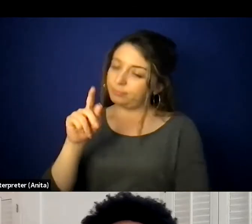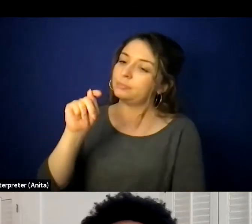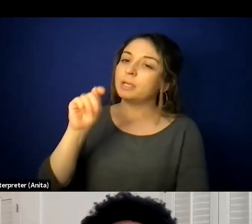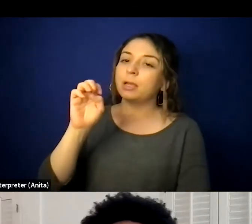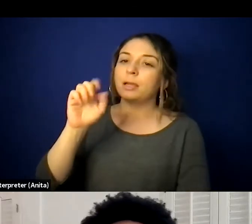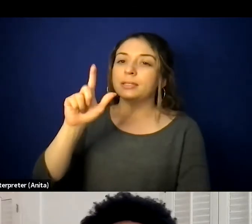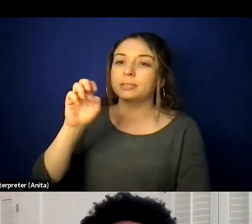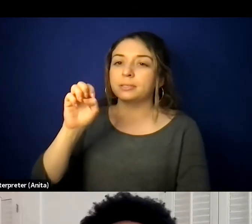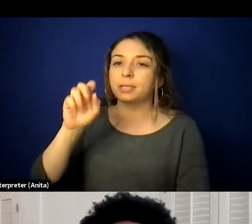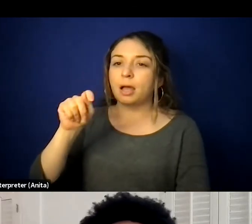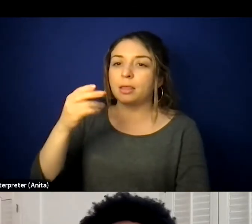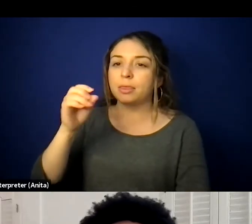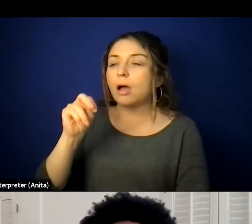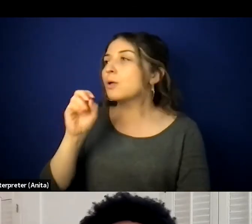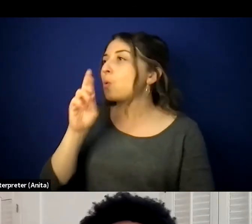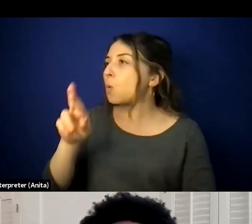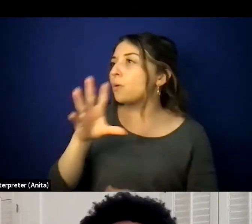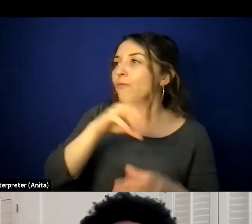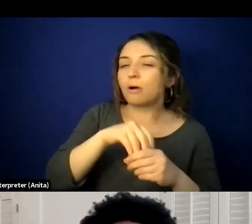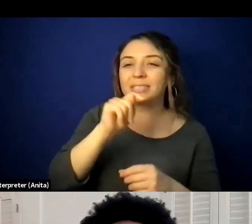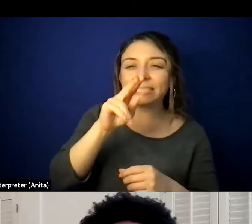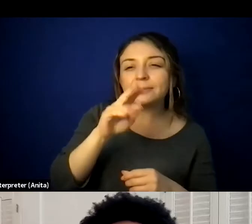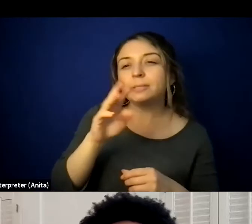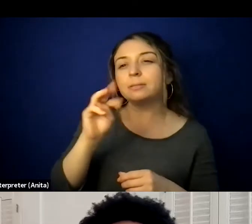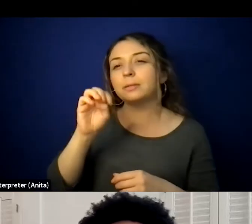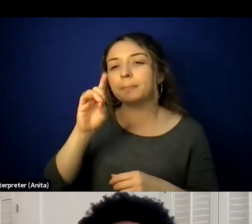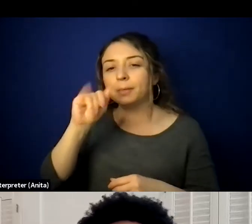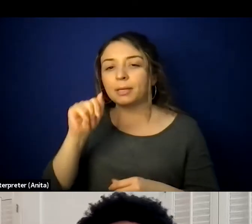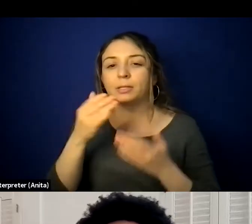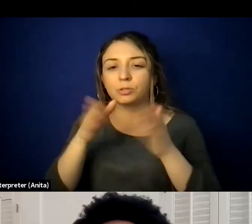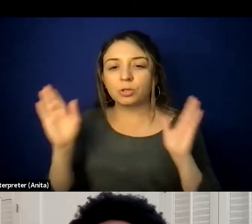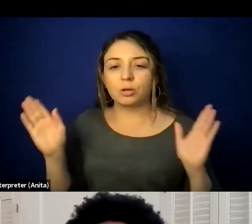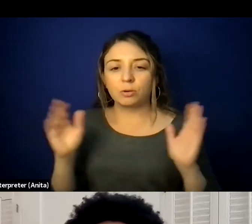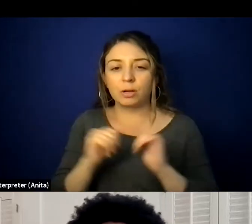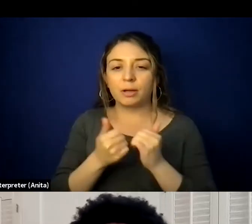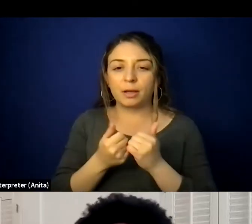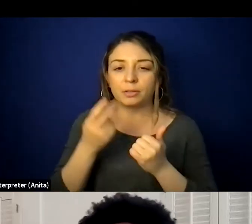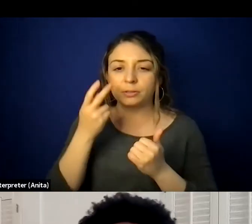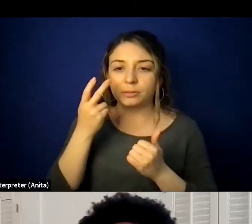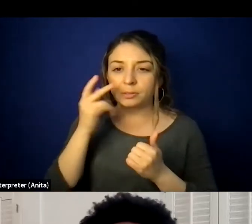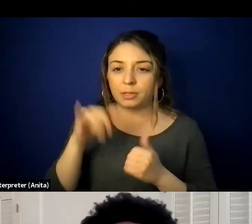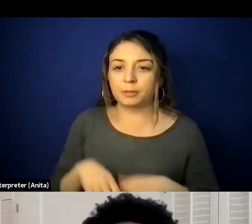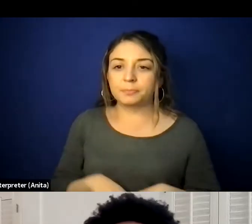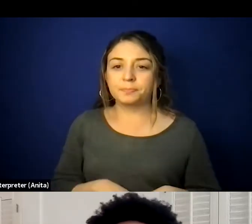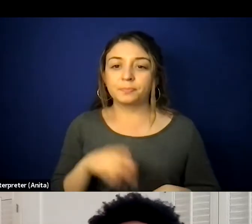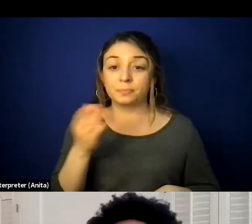culture and media representation for you, Bridget? Who wants to start off? Yeah,